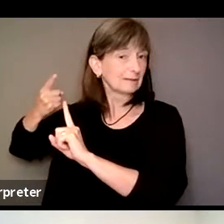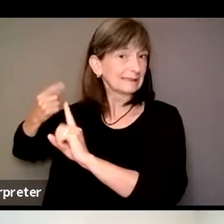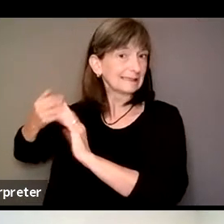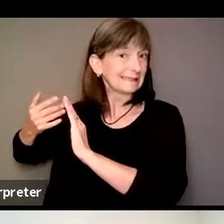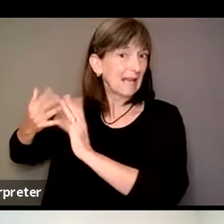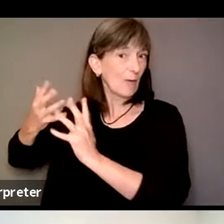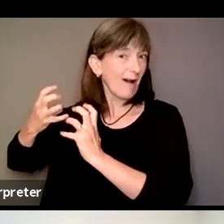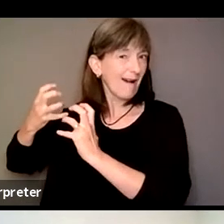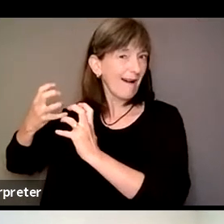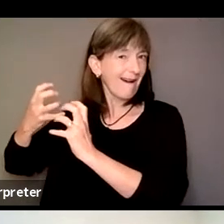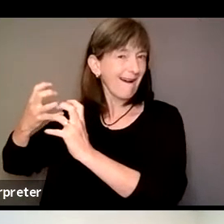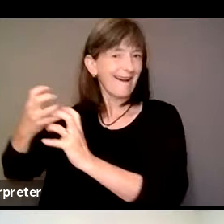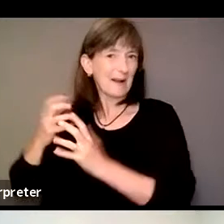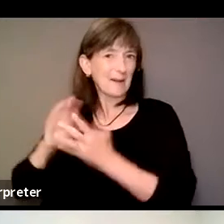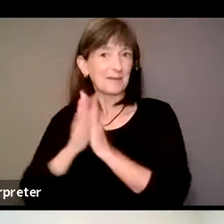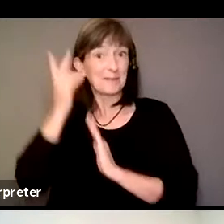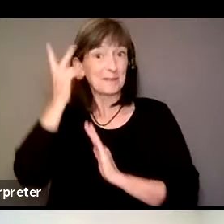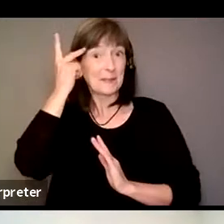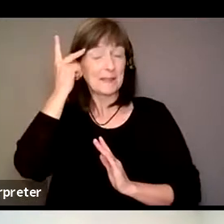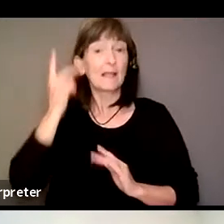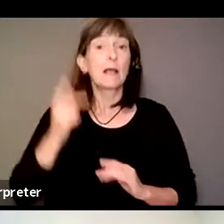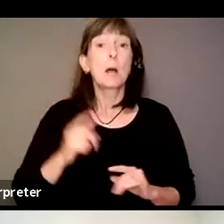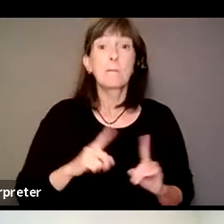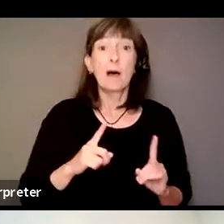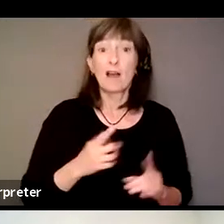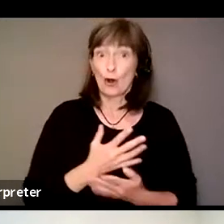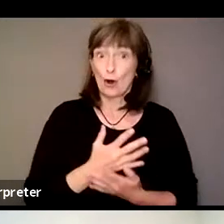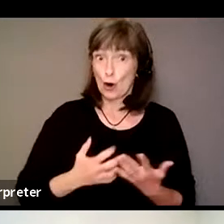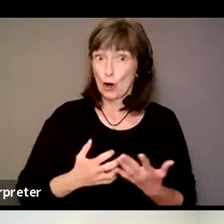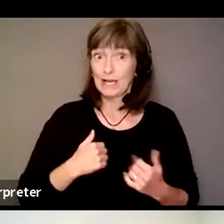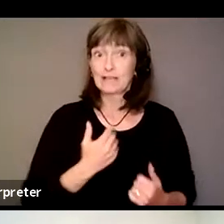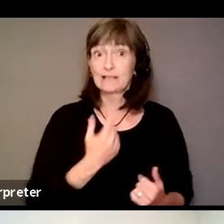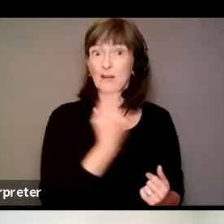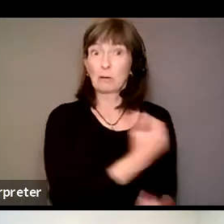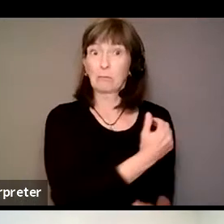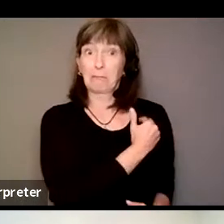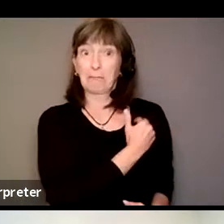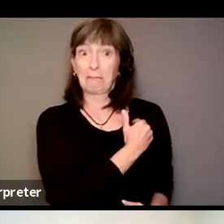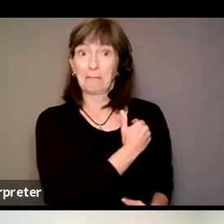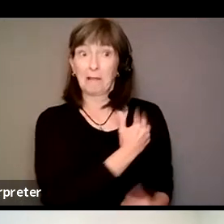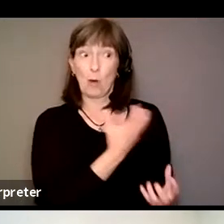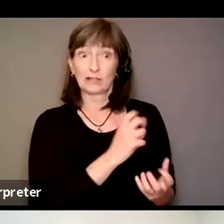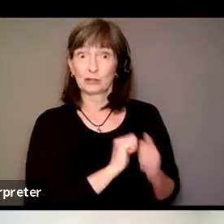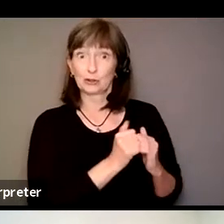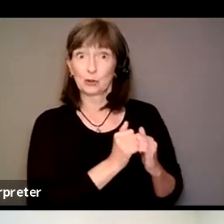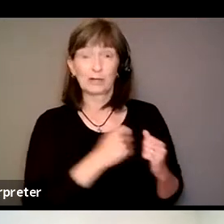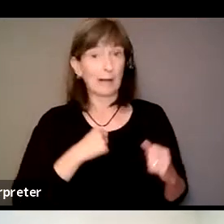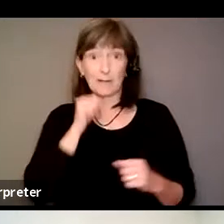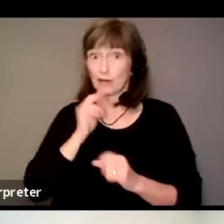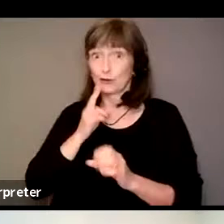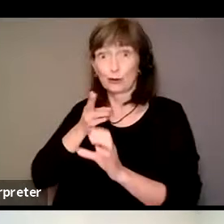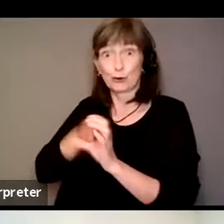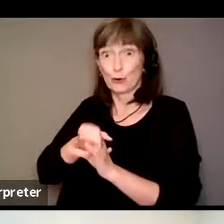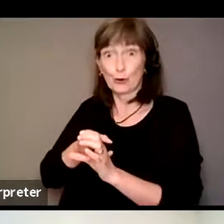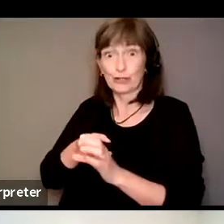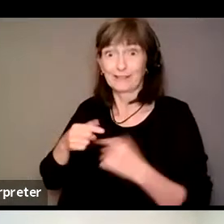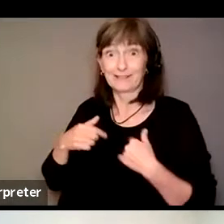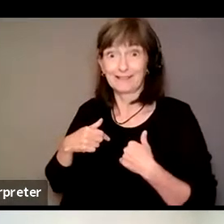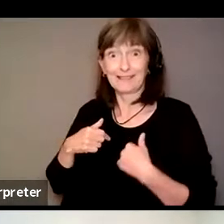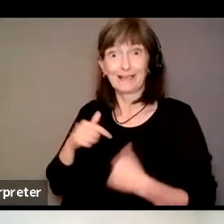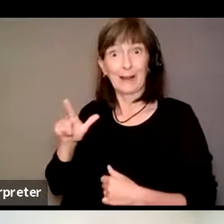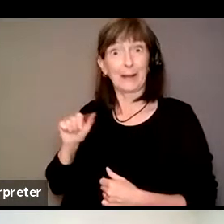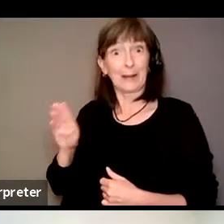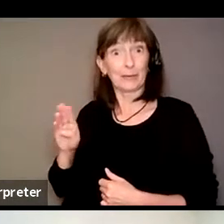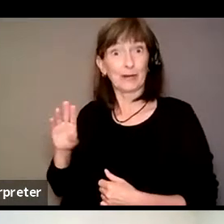I was actually approached to run sooner than I did for a party that I didn't join, actually, as you know, we're you know, a Liberal